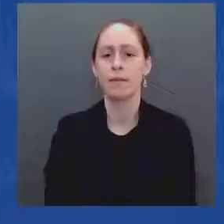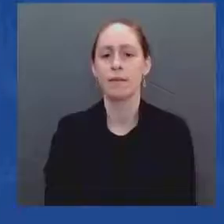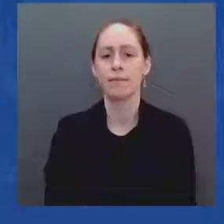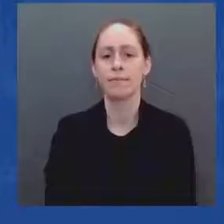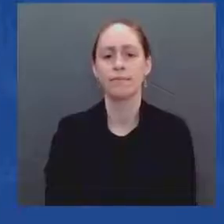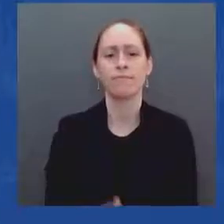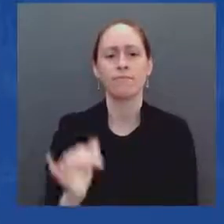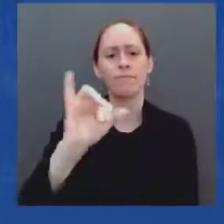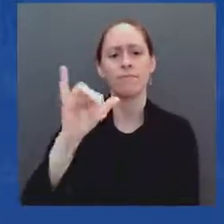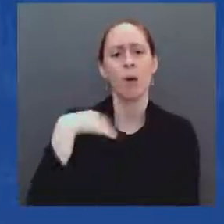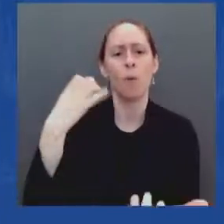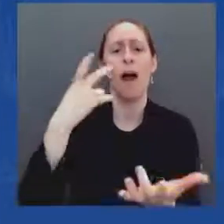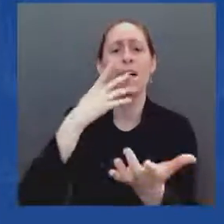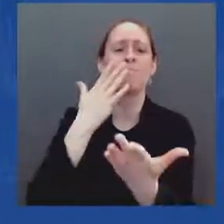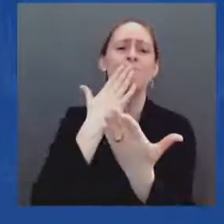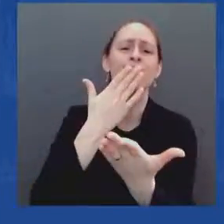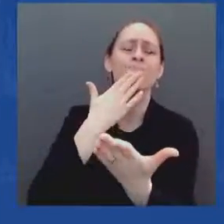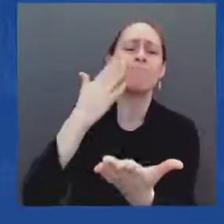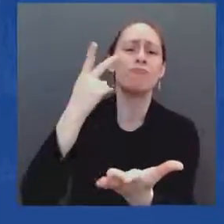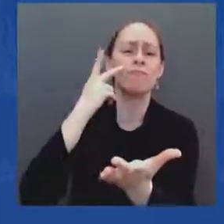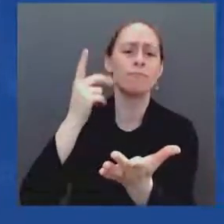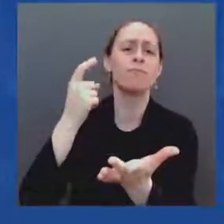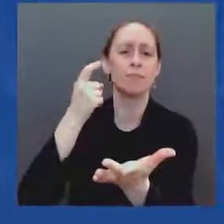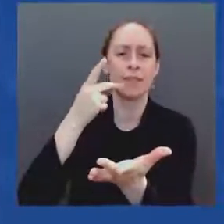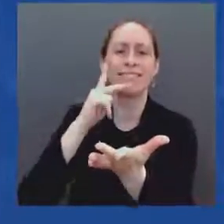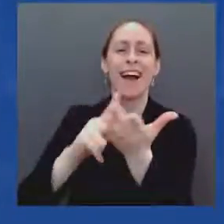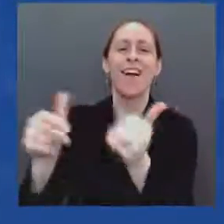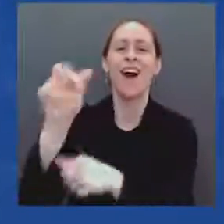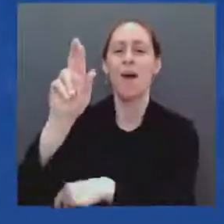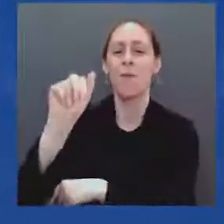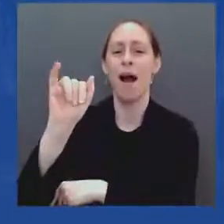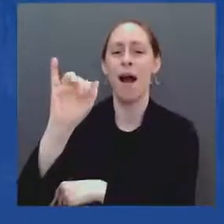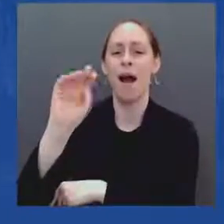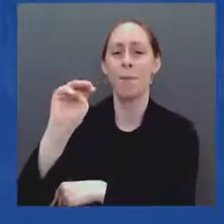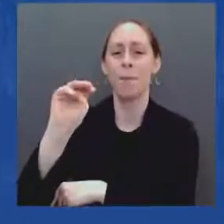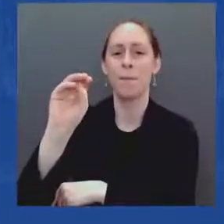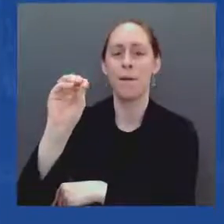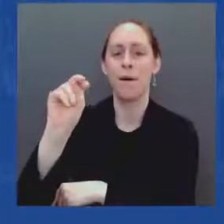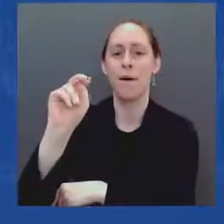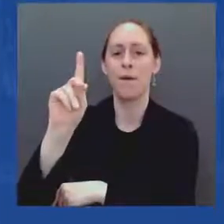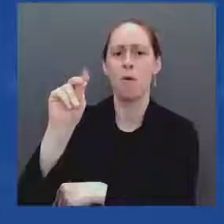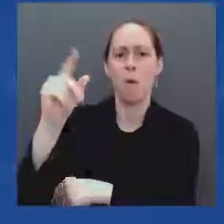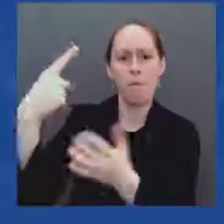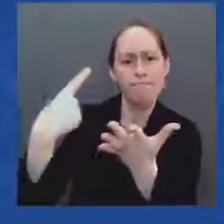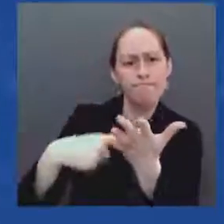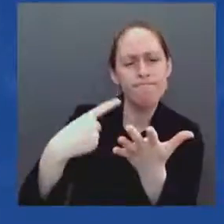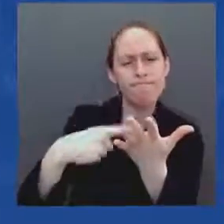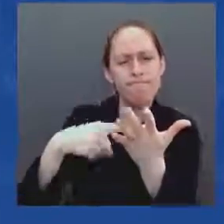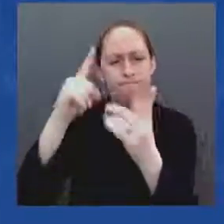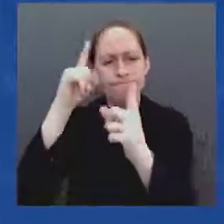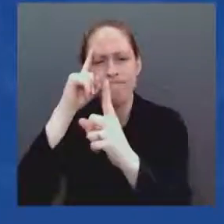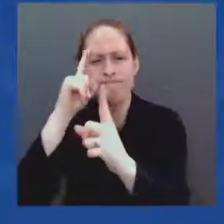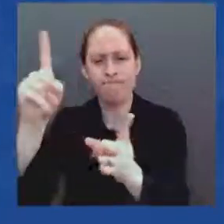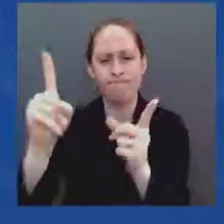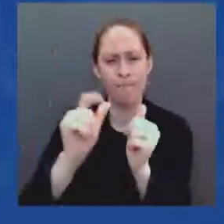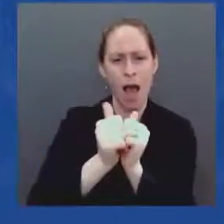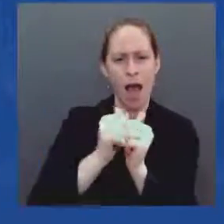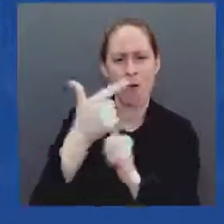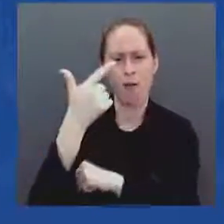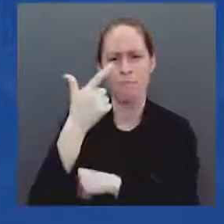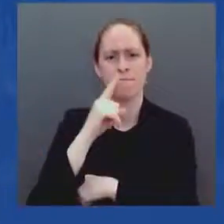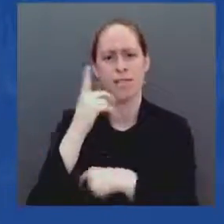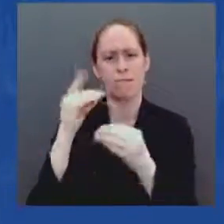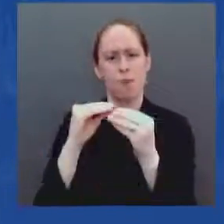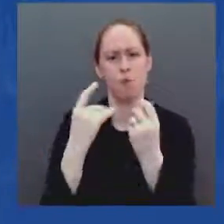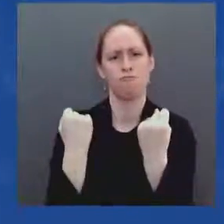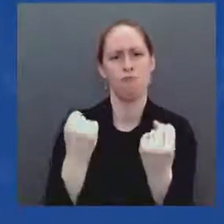grades K through 12. And we have a plan as governors to do that. We believe it's a national security issue, and